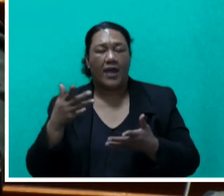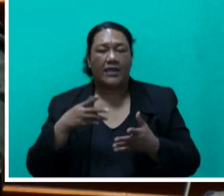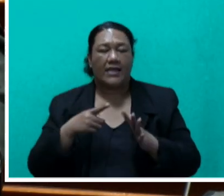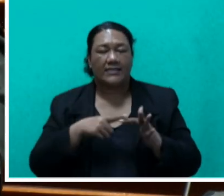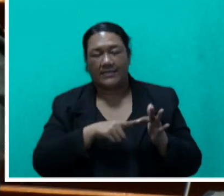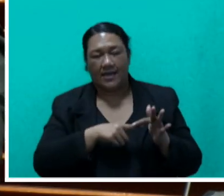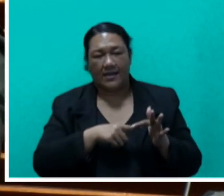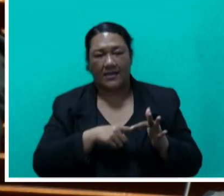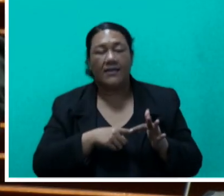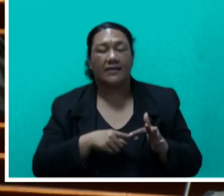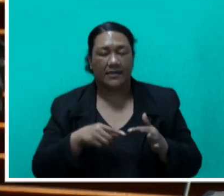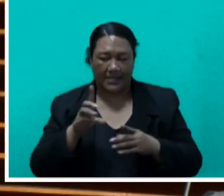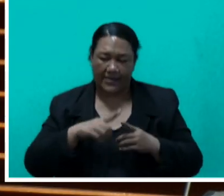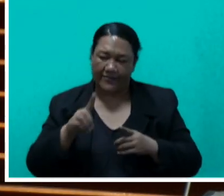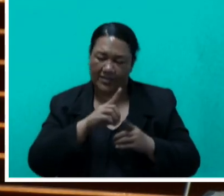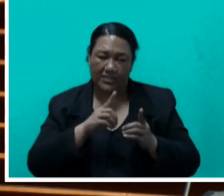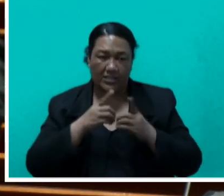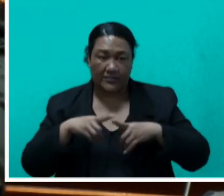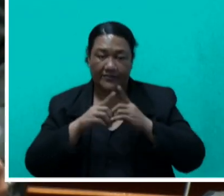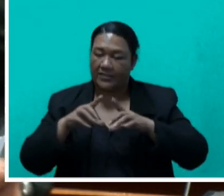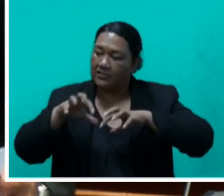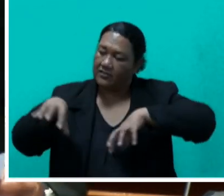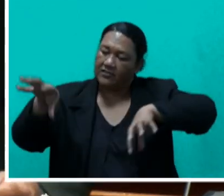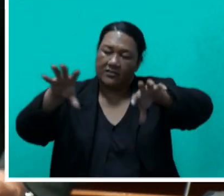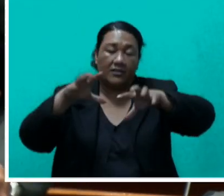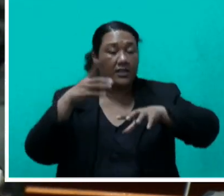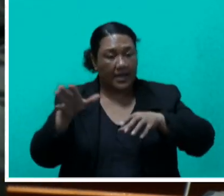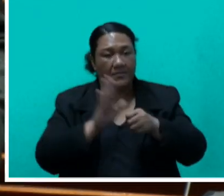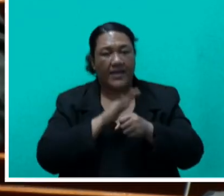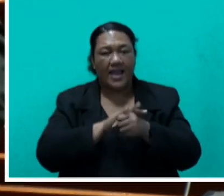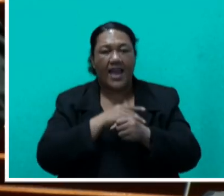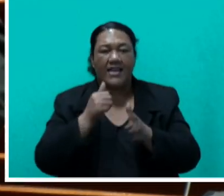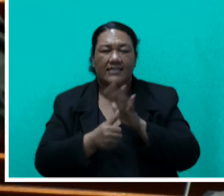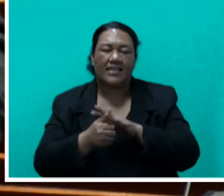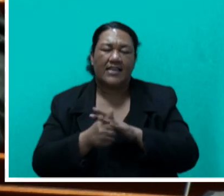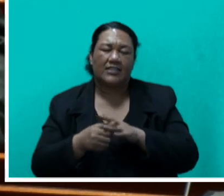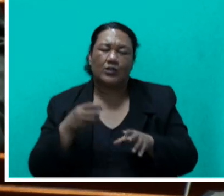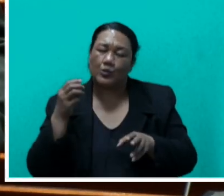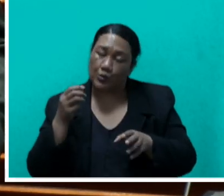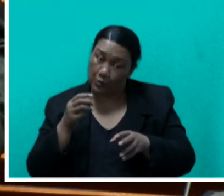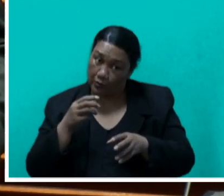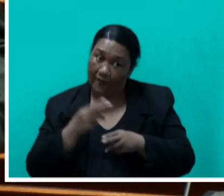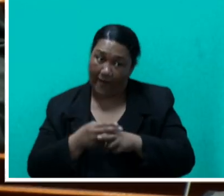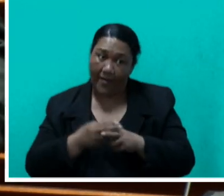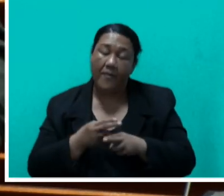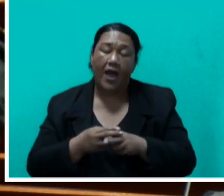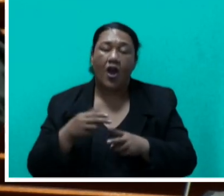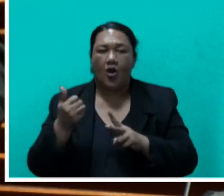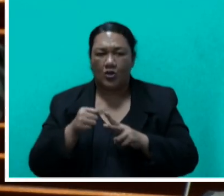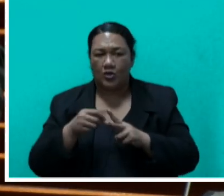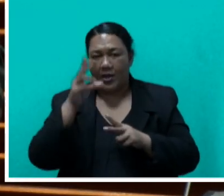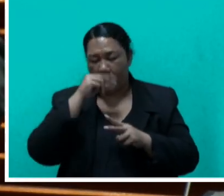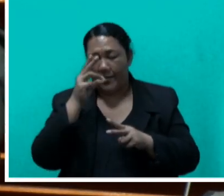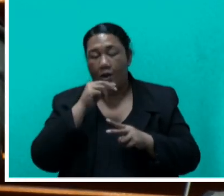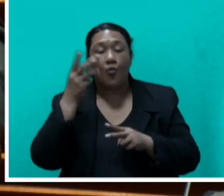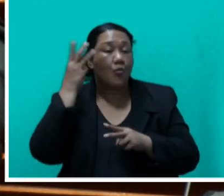strategically constructed, thus not only make access to farmers, gives access to farmers, but enables women to reach